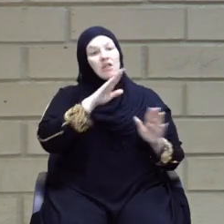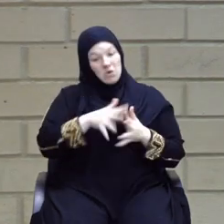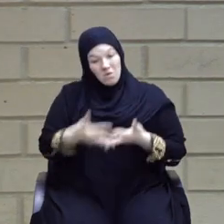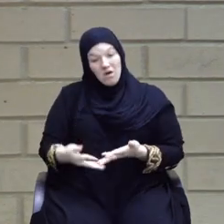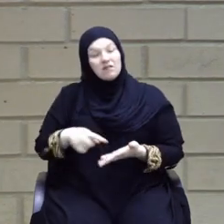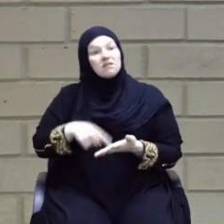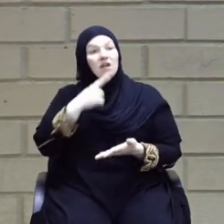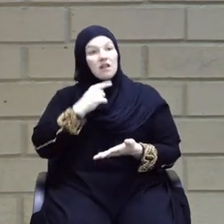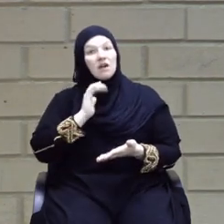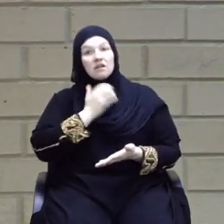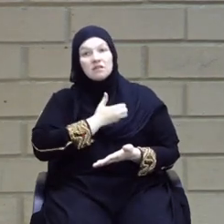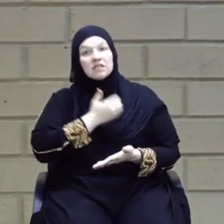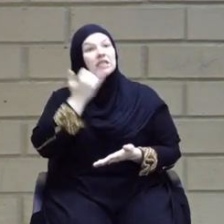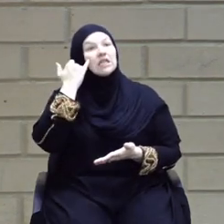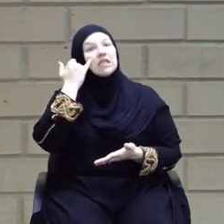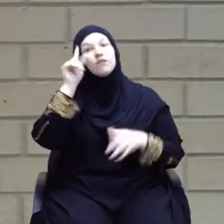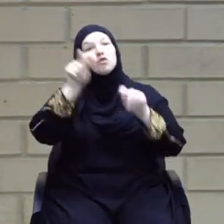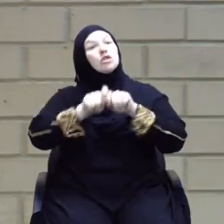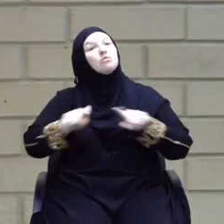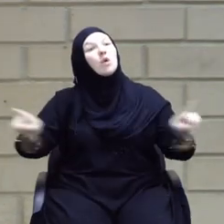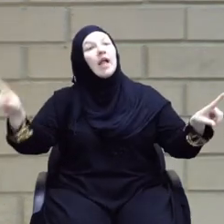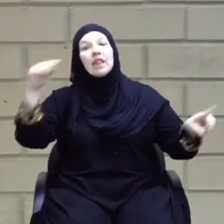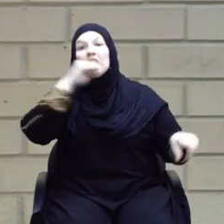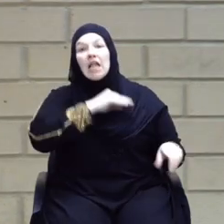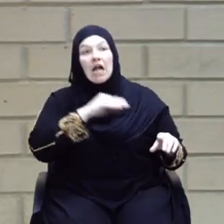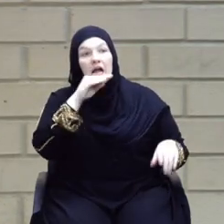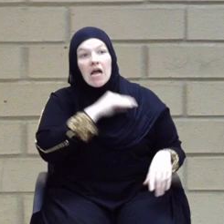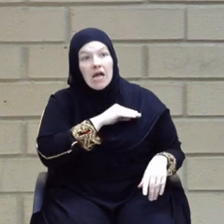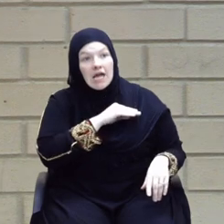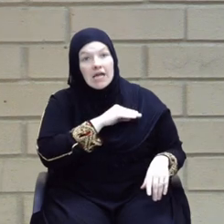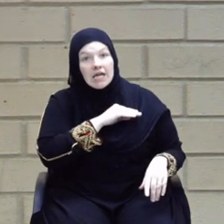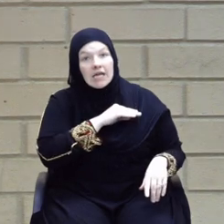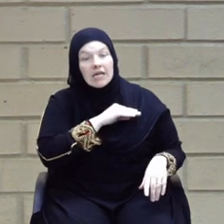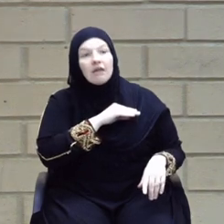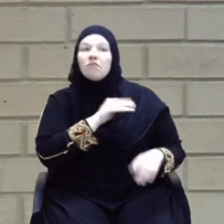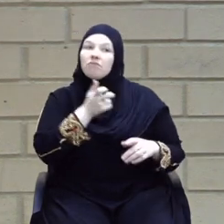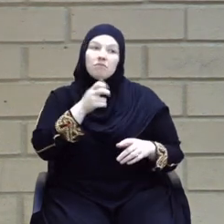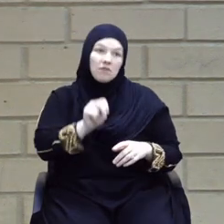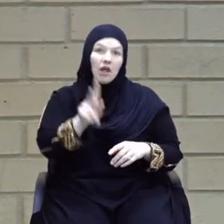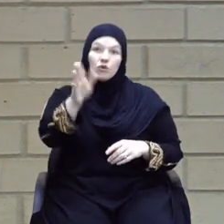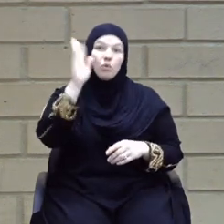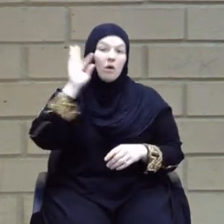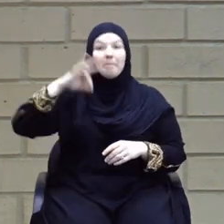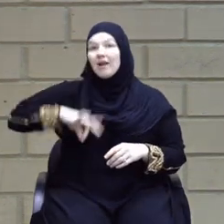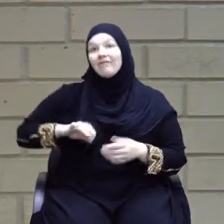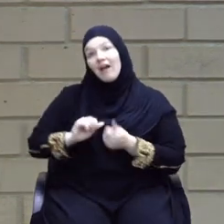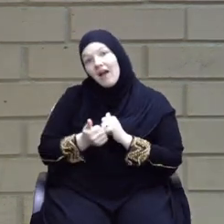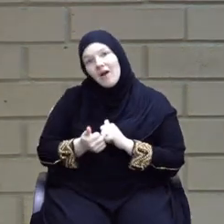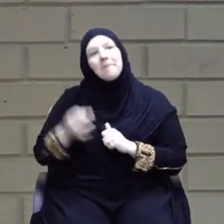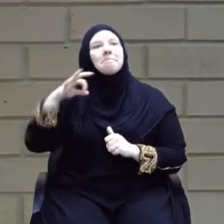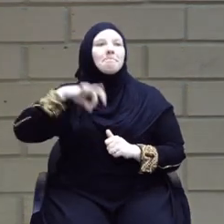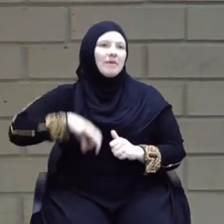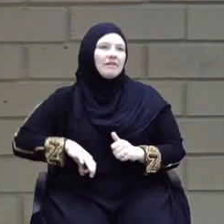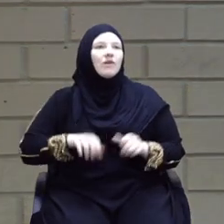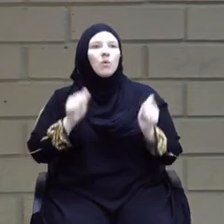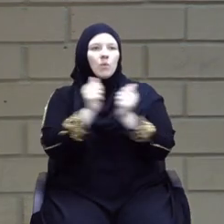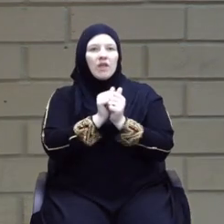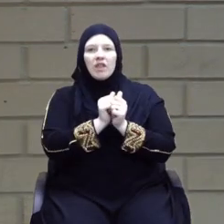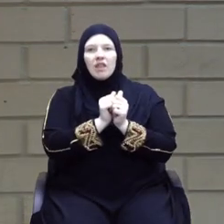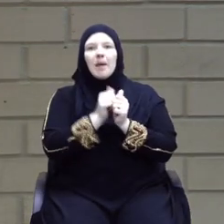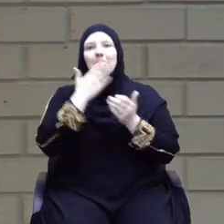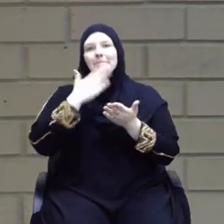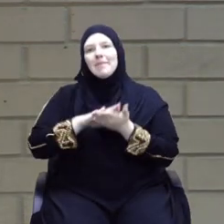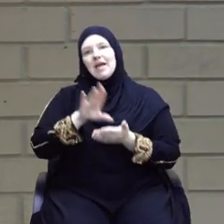that you should look at it as a positive thing. Again, consider it not a bad thing for you. No, it is good for